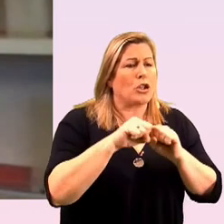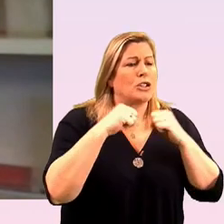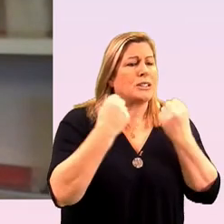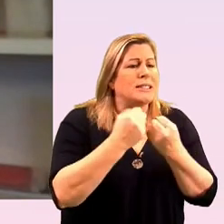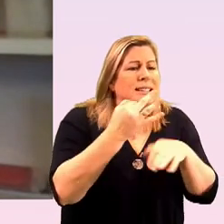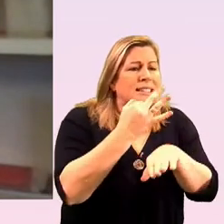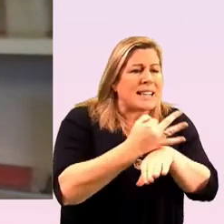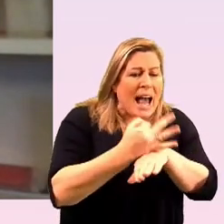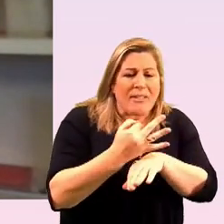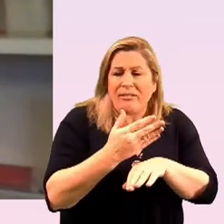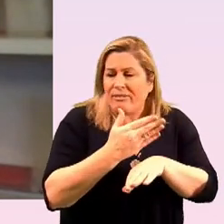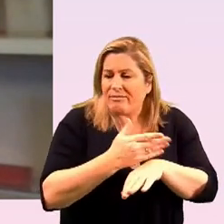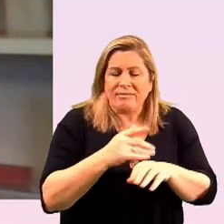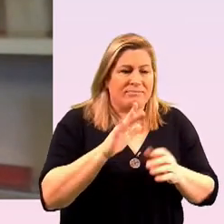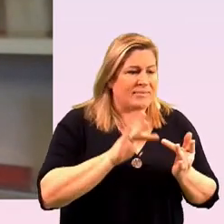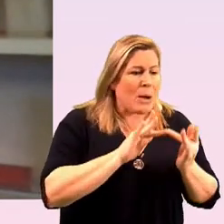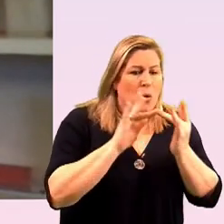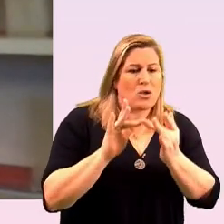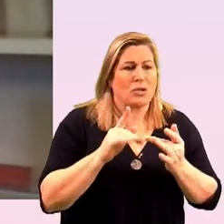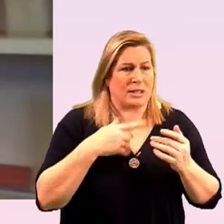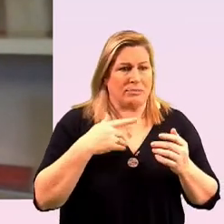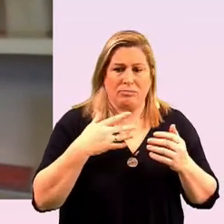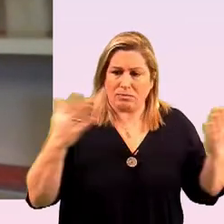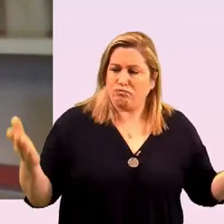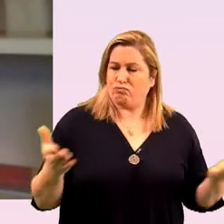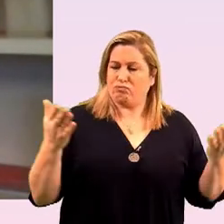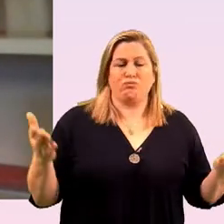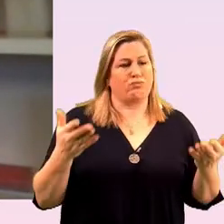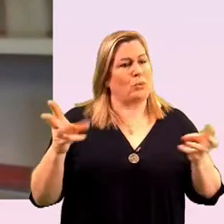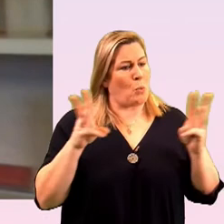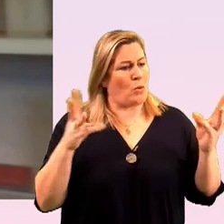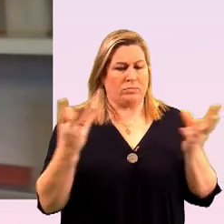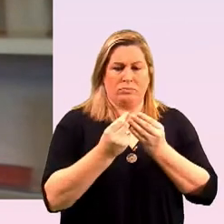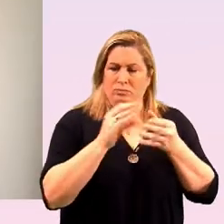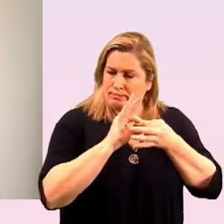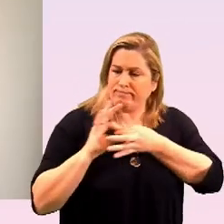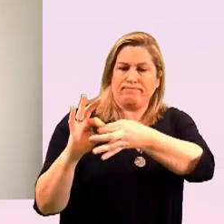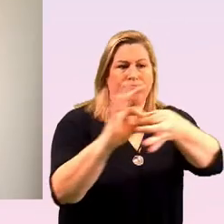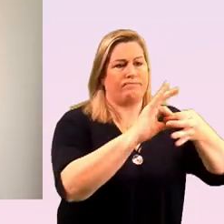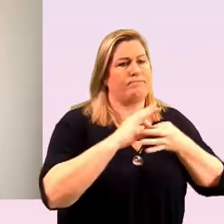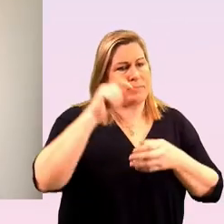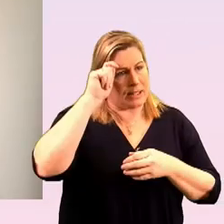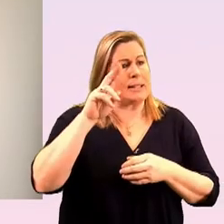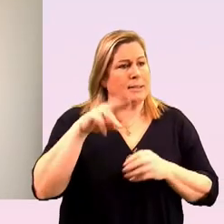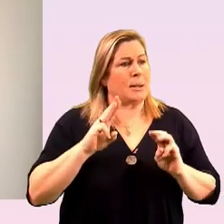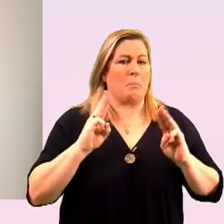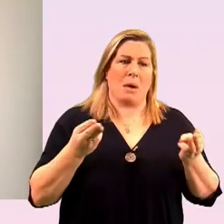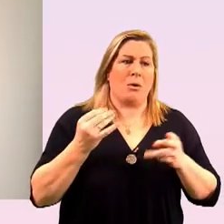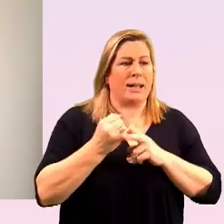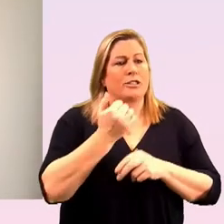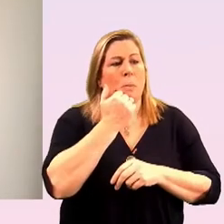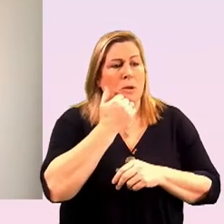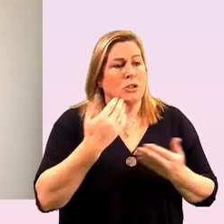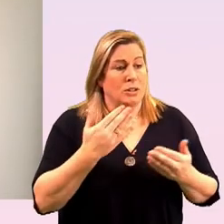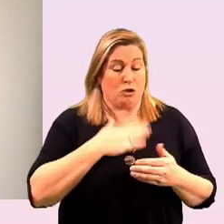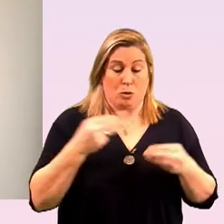and rallying around a specific cause, I think there's power in numbers around that. So I think it's just